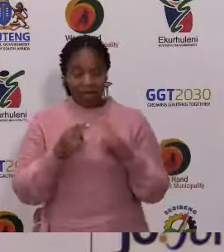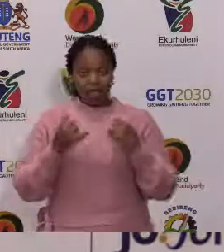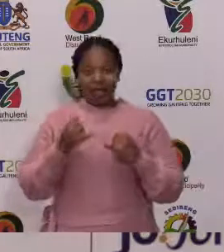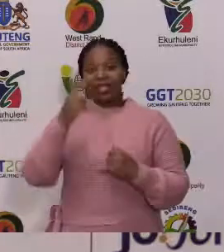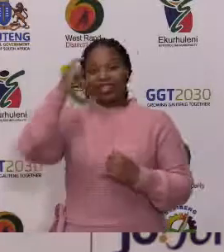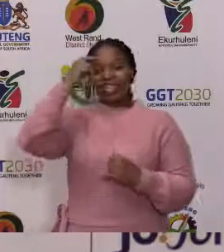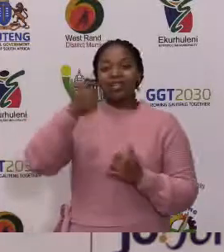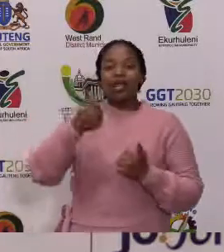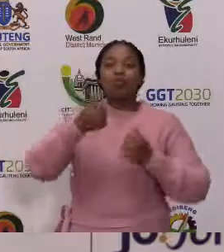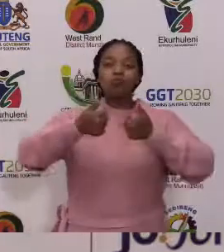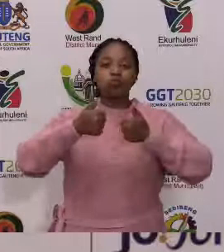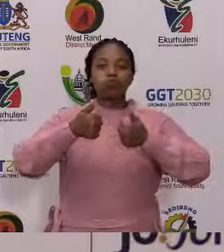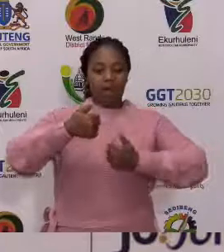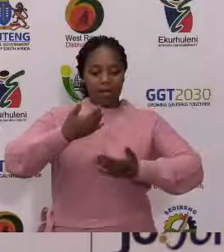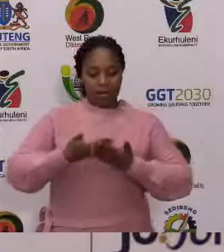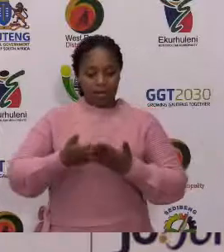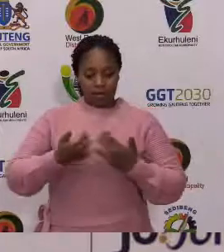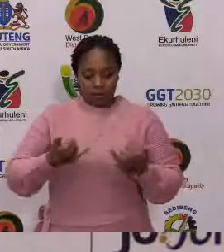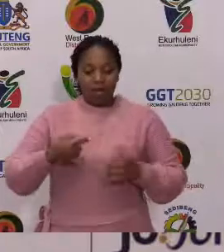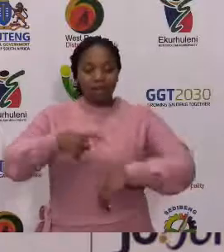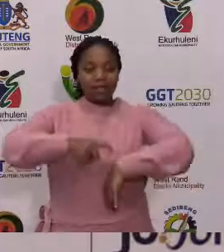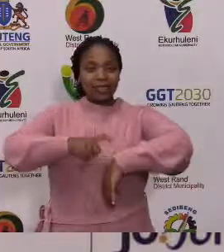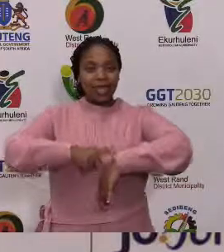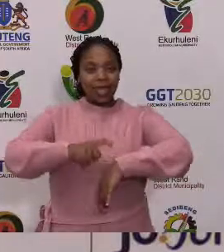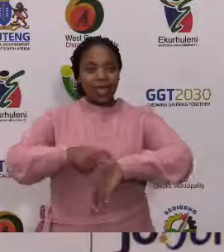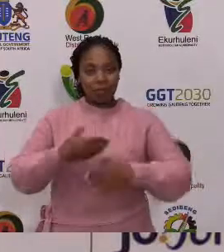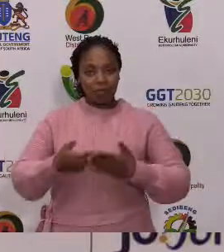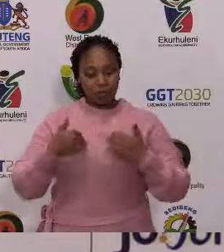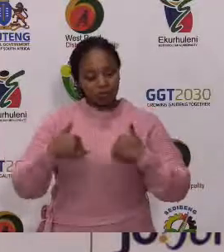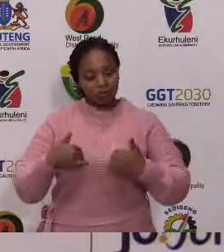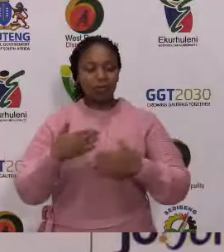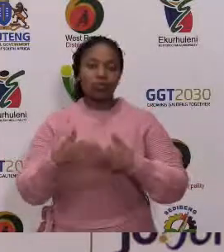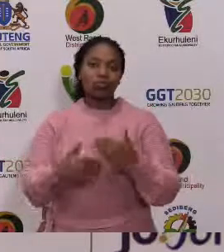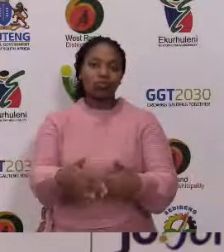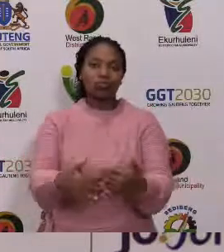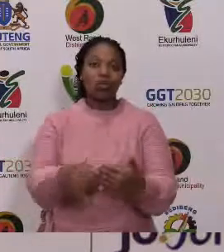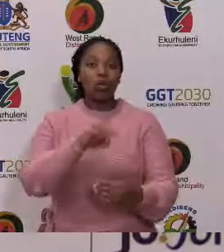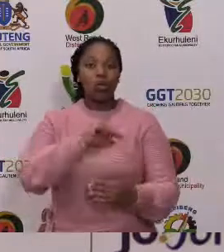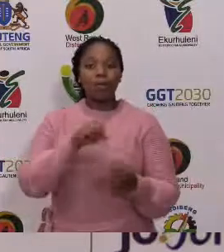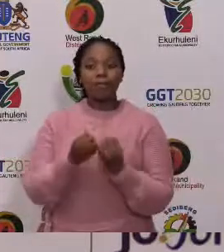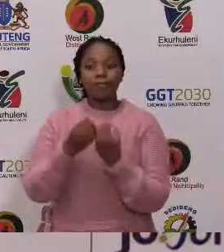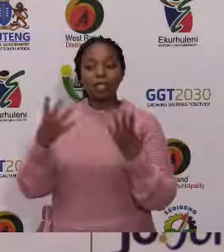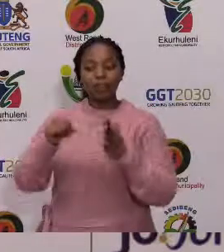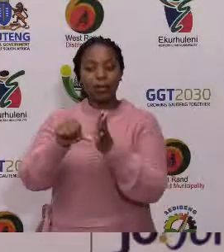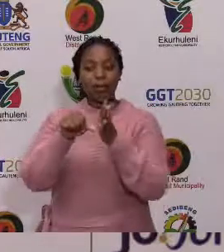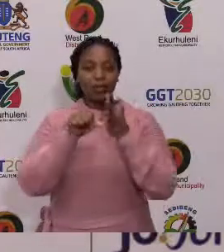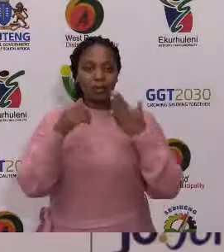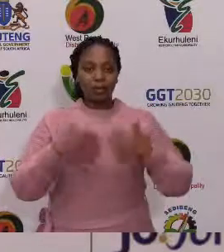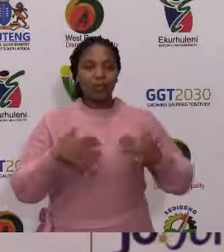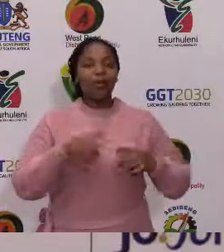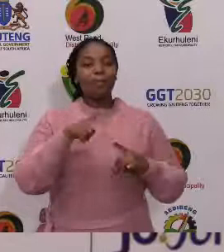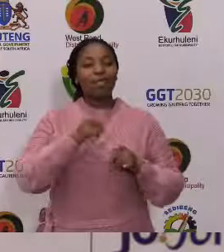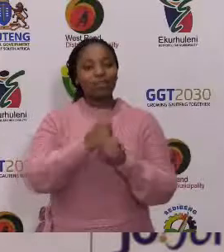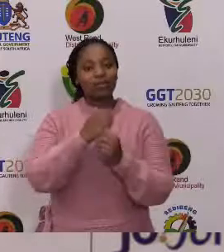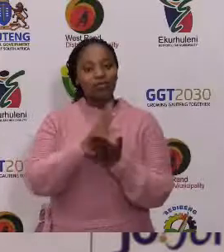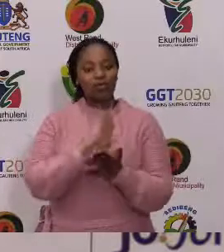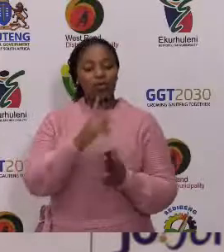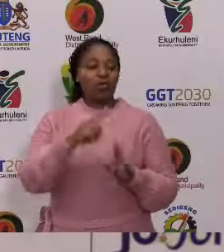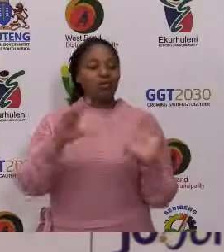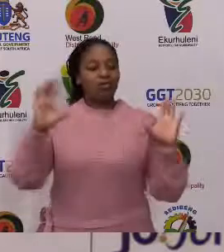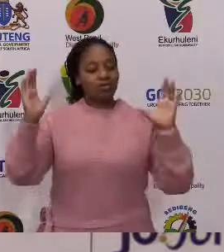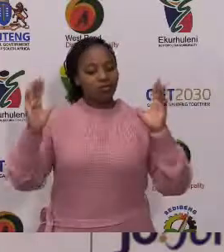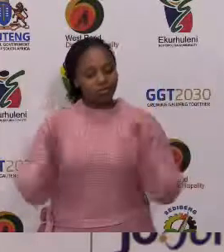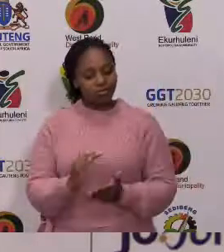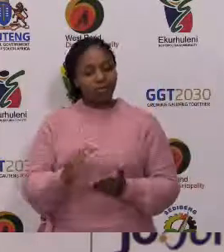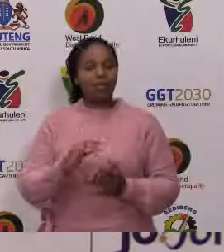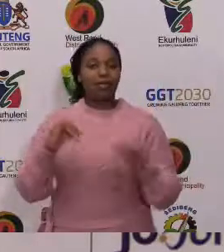now. And the most important thing is we need to avoid those mass gatherings. We need to ensure that we get